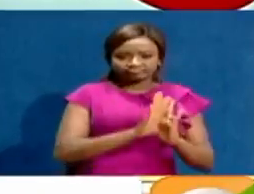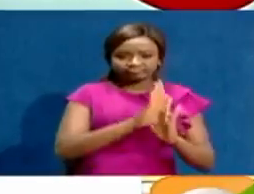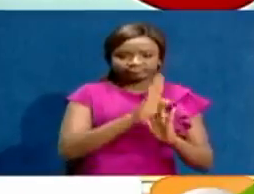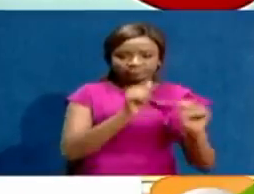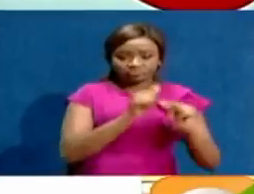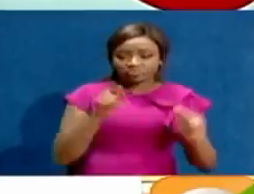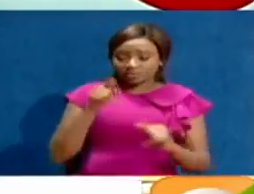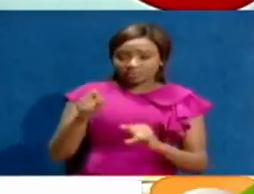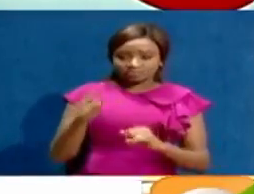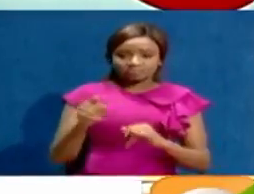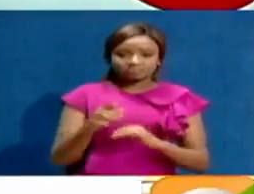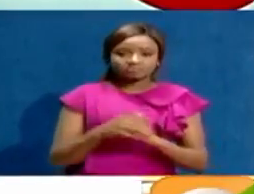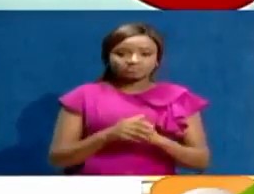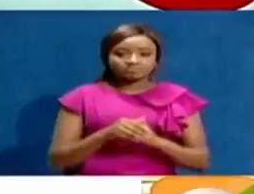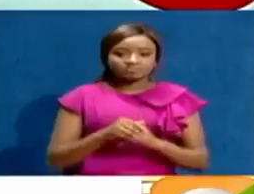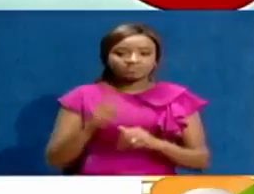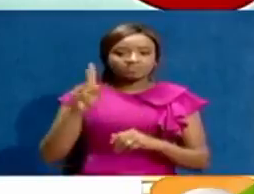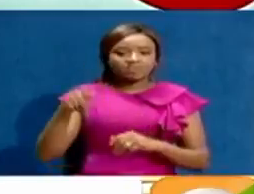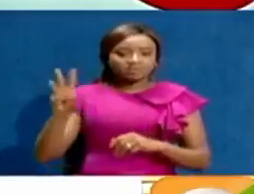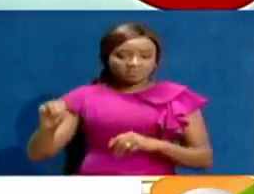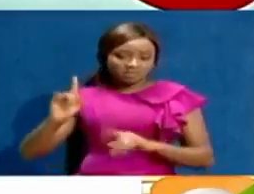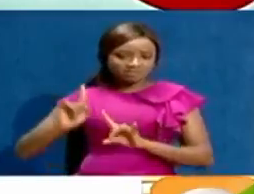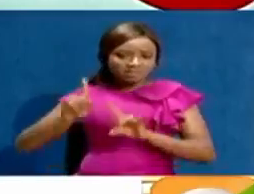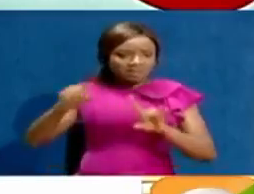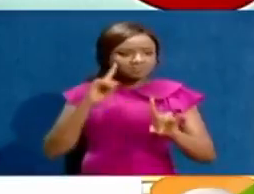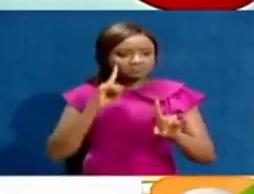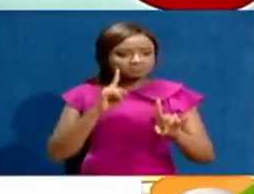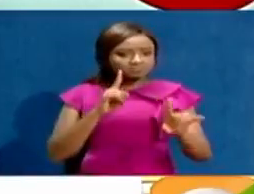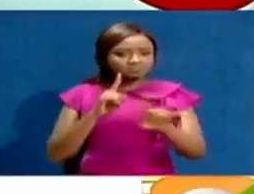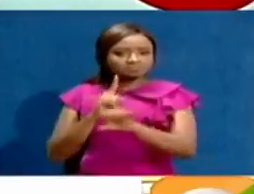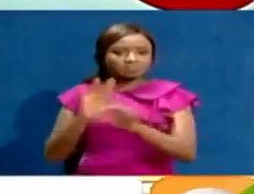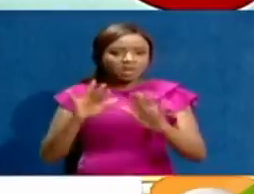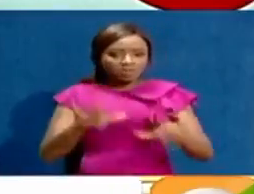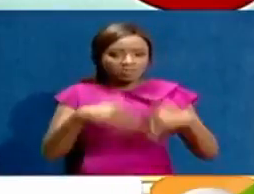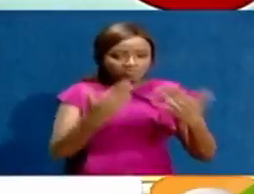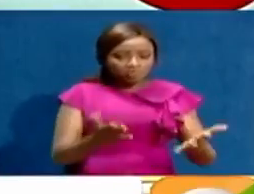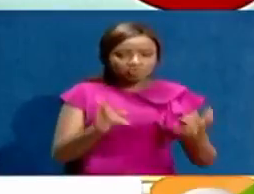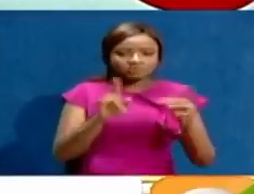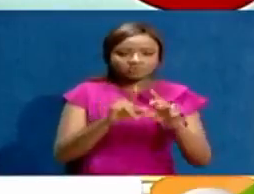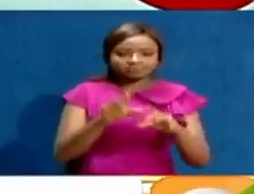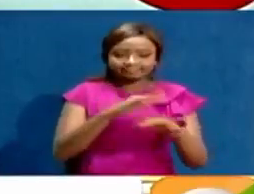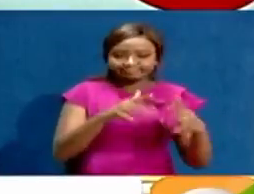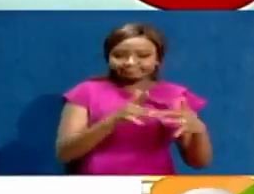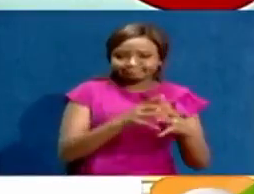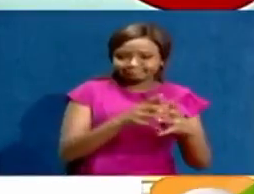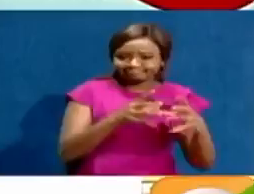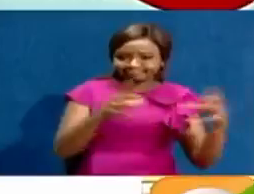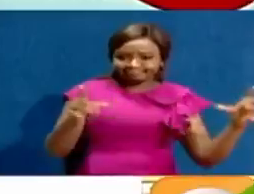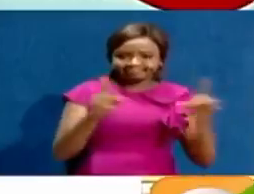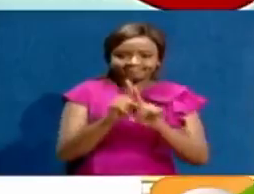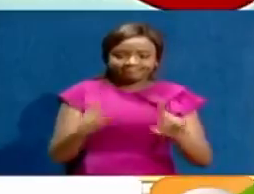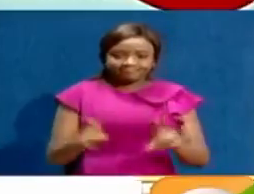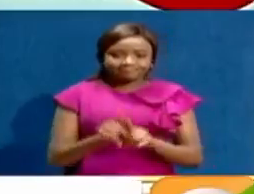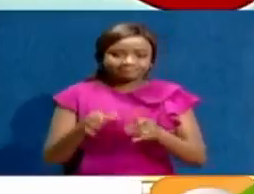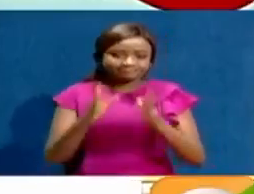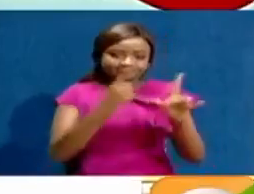Motegi, who is in the country on a two-day visit, singled out the ongoing expansion of Mombasa Port and Dongo Kundu Special Economic Zones